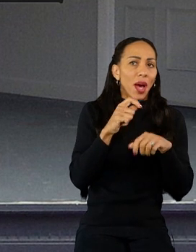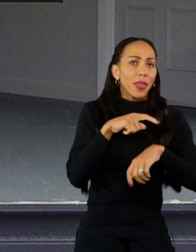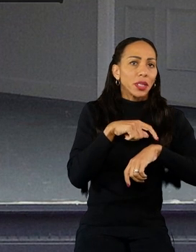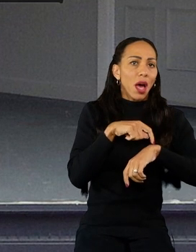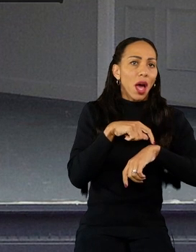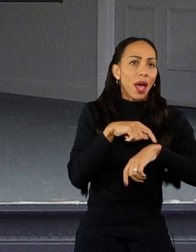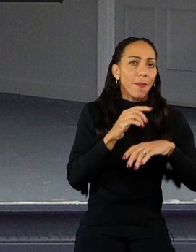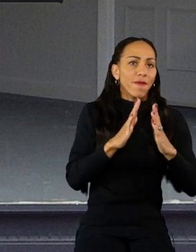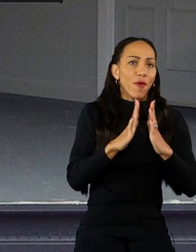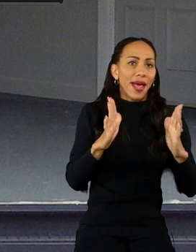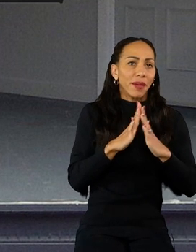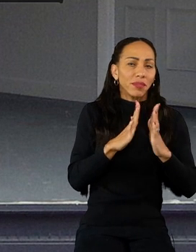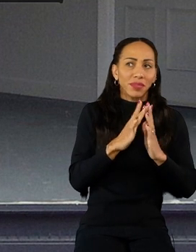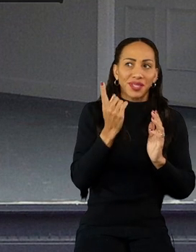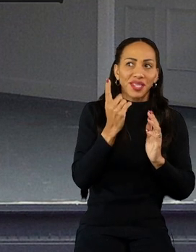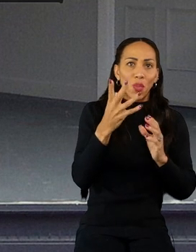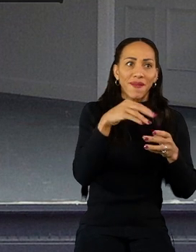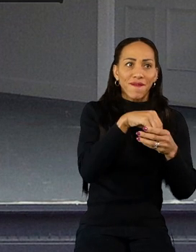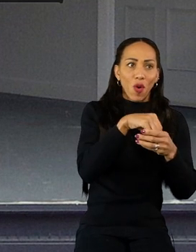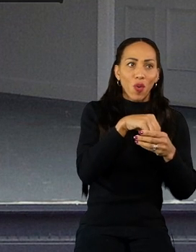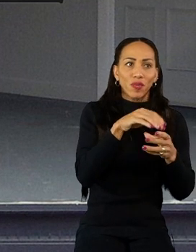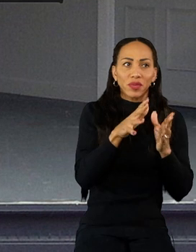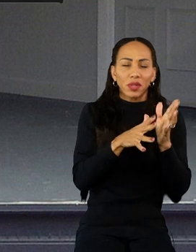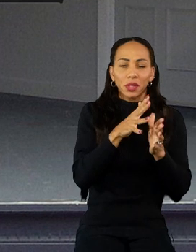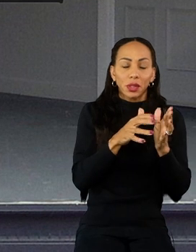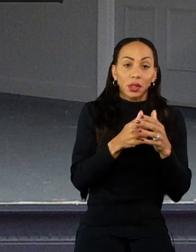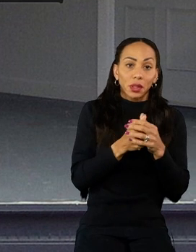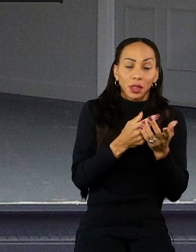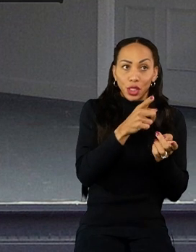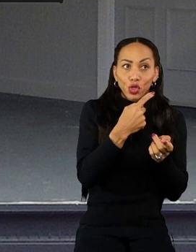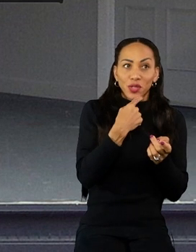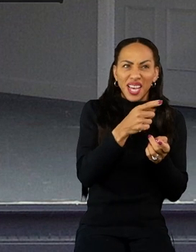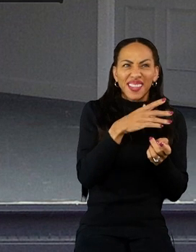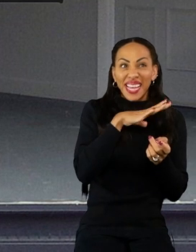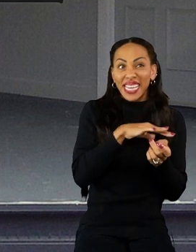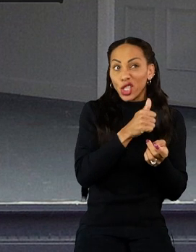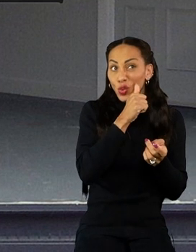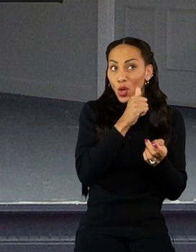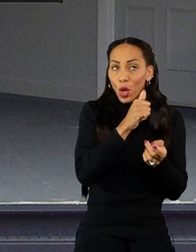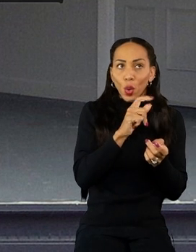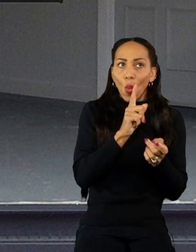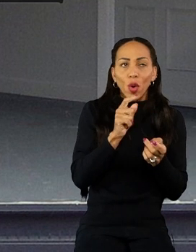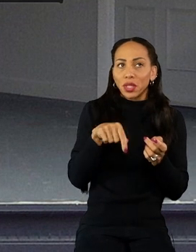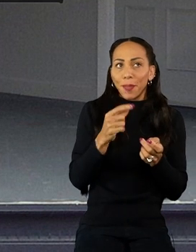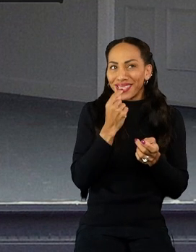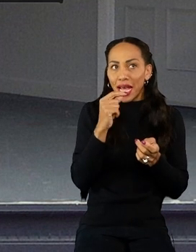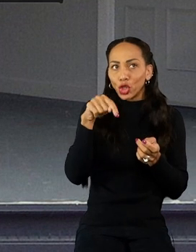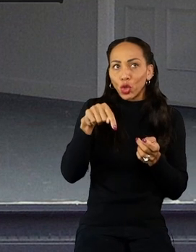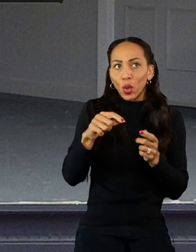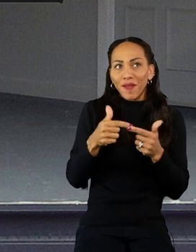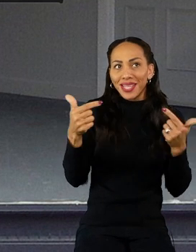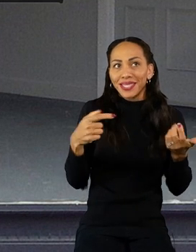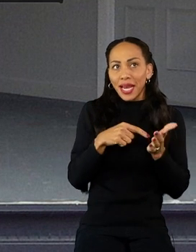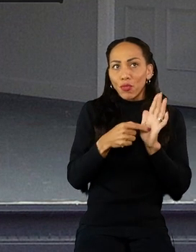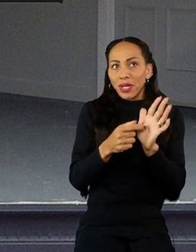fairly simplistic. I'm just thinking about the timeframes of getting somebody involved. I feel like they need to know, as you